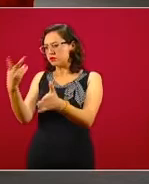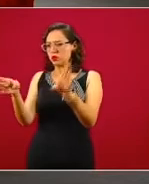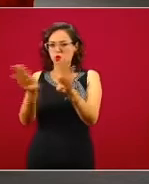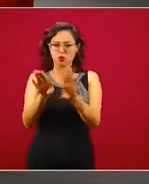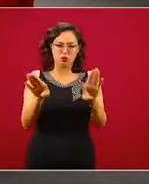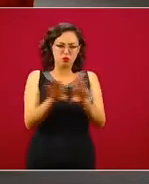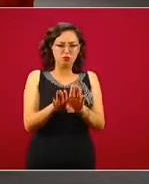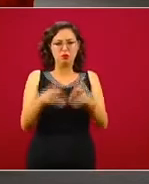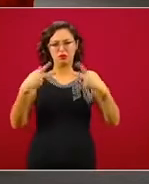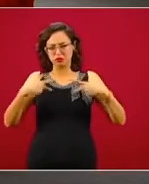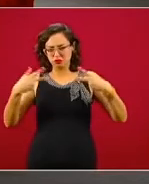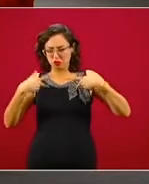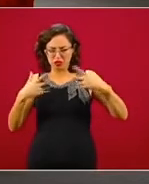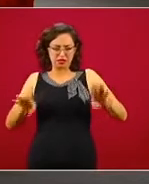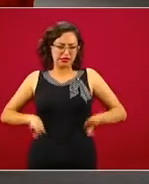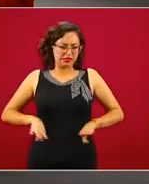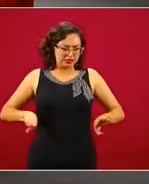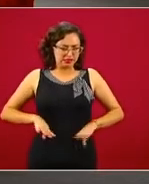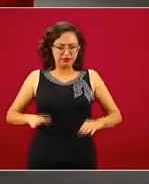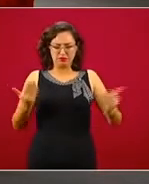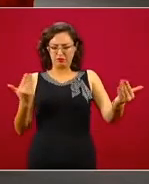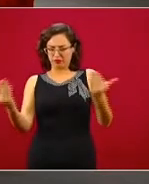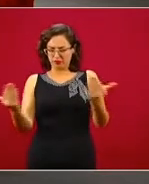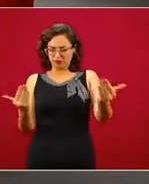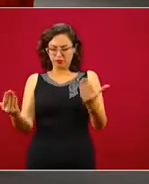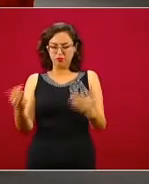every now and then, so we do it weekly.